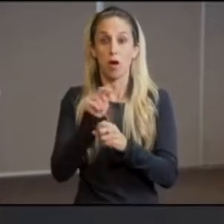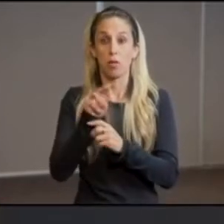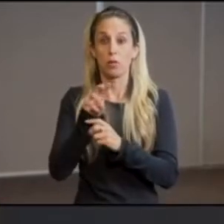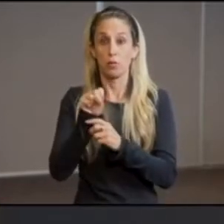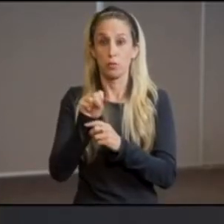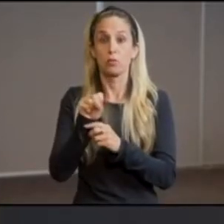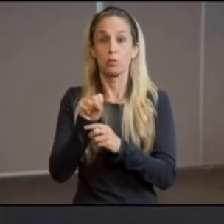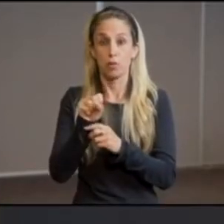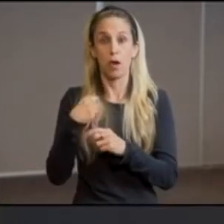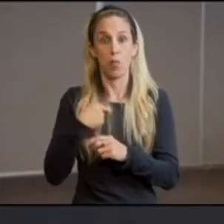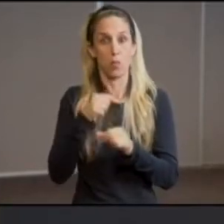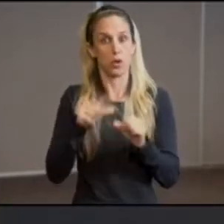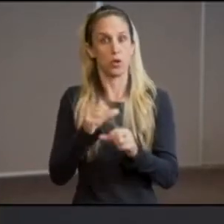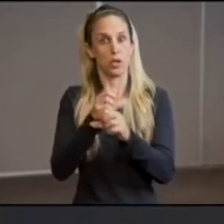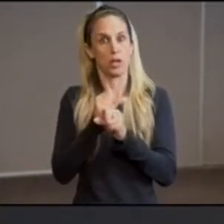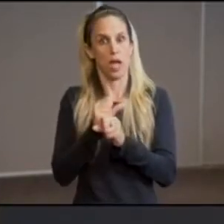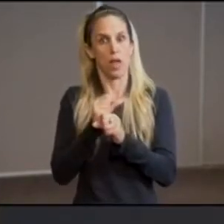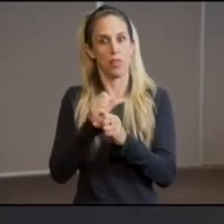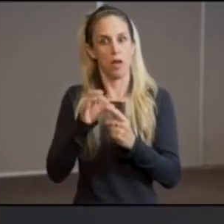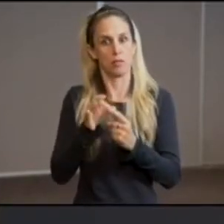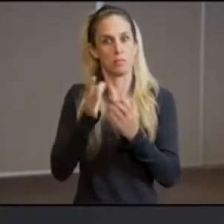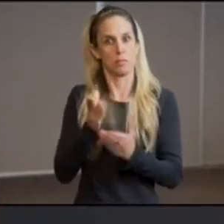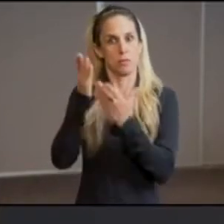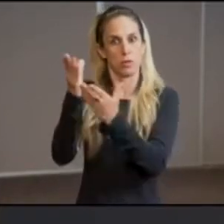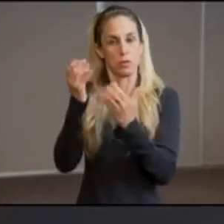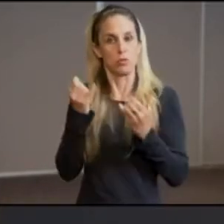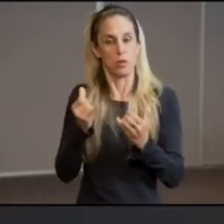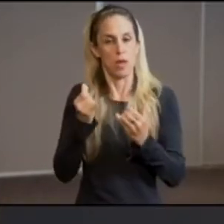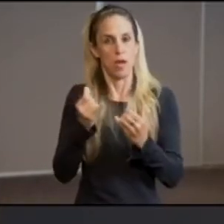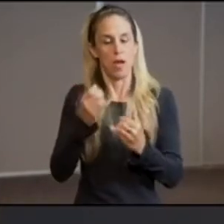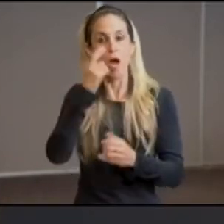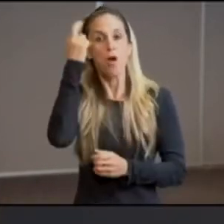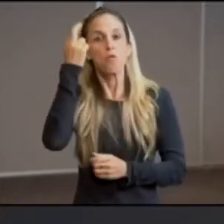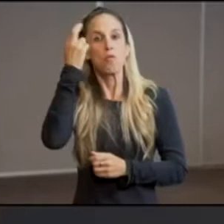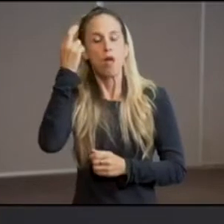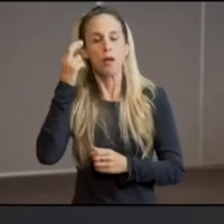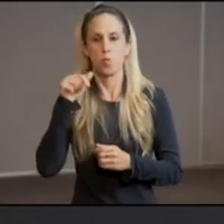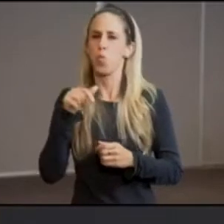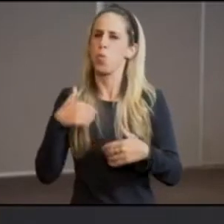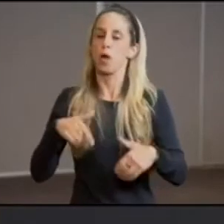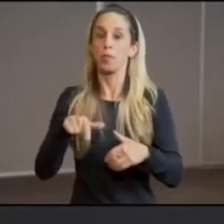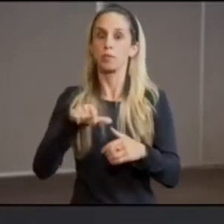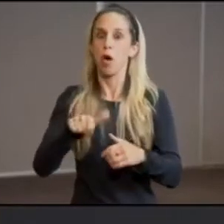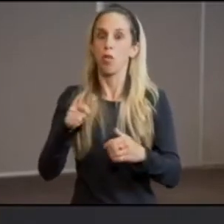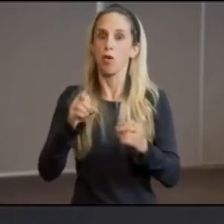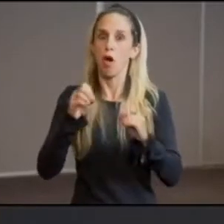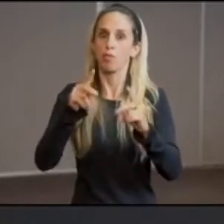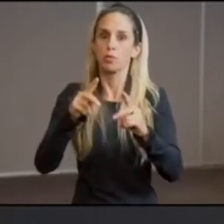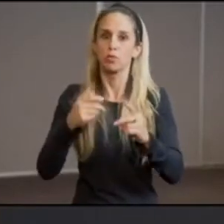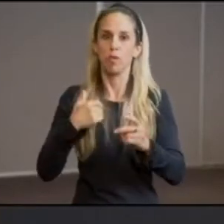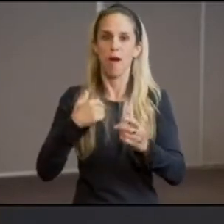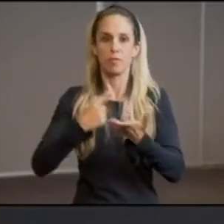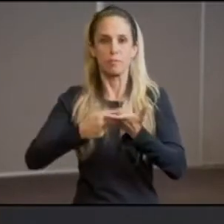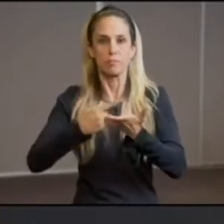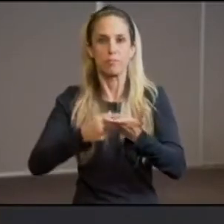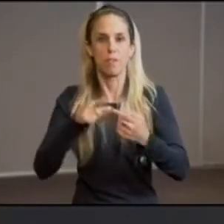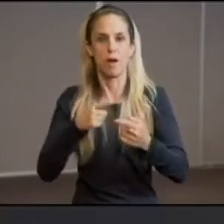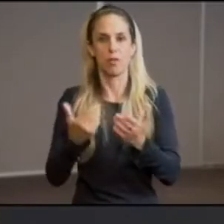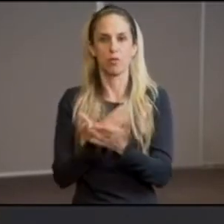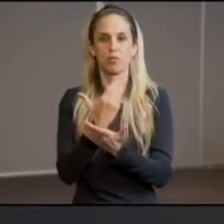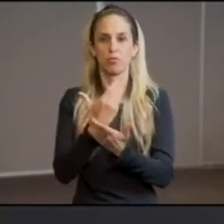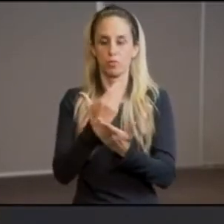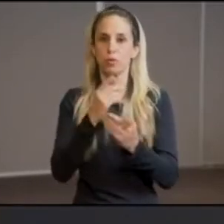we were able to get the variance today, one of the things that I realized is that this was another opportunity for us to have a conversation about this